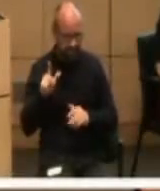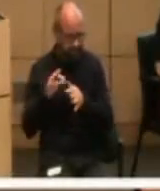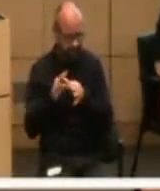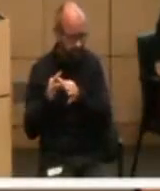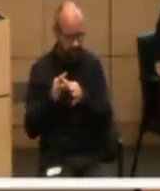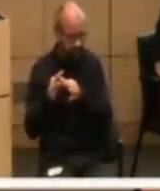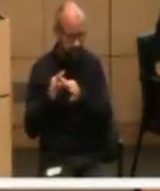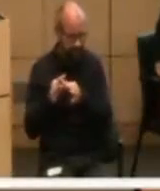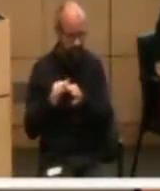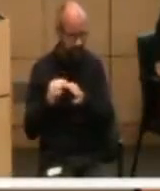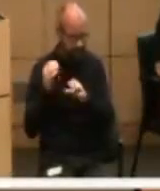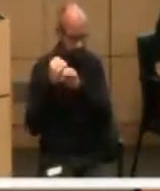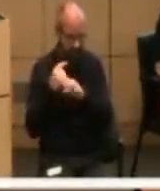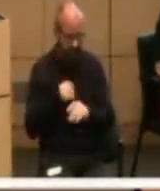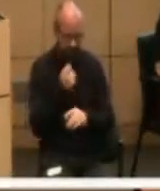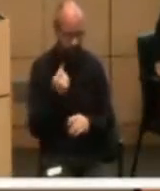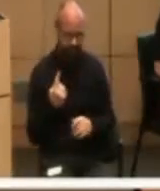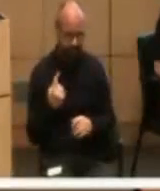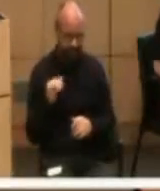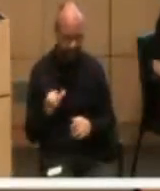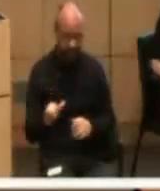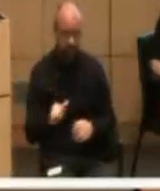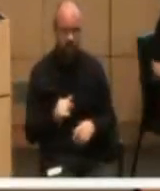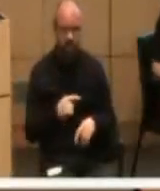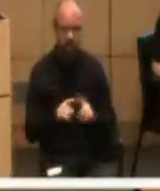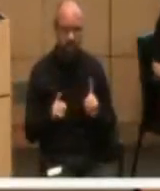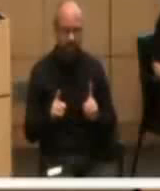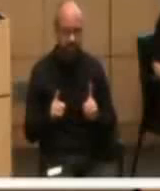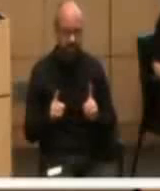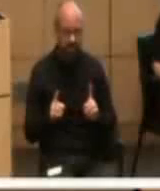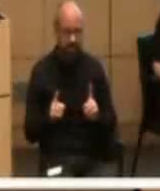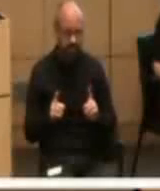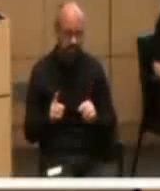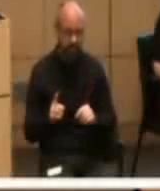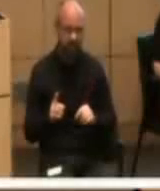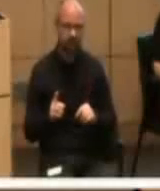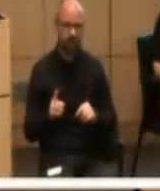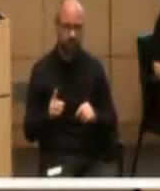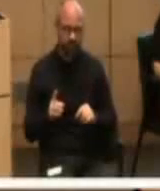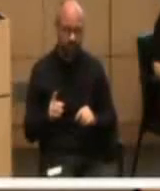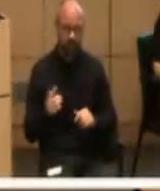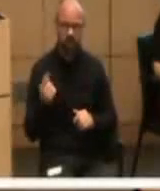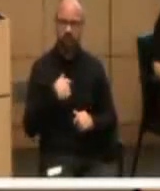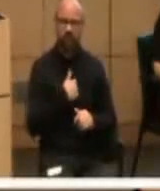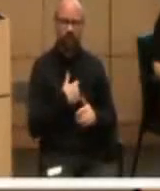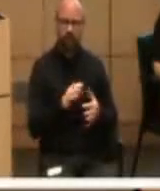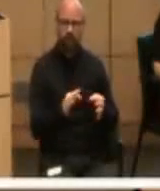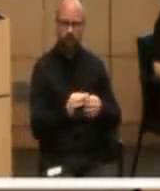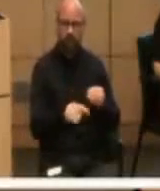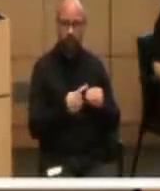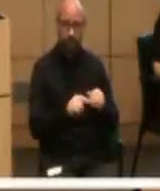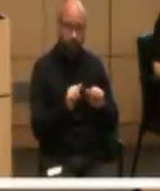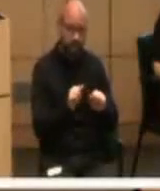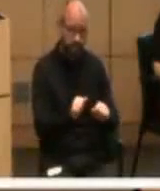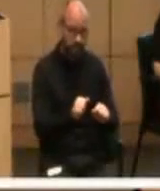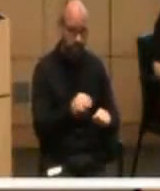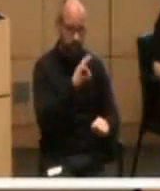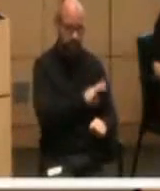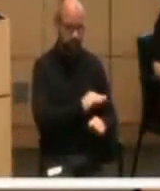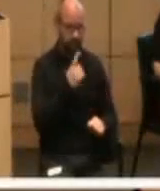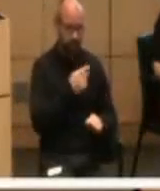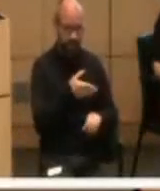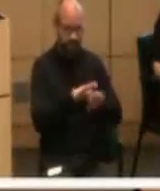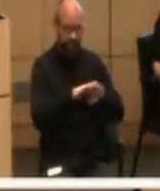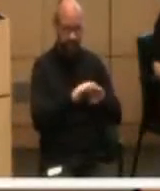But at any rate, I had a comment about the potential benefit for amplification for these kids